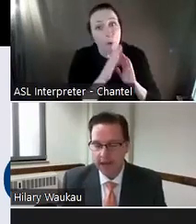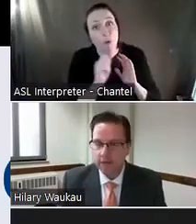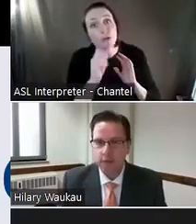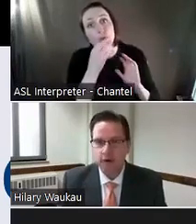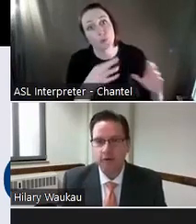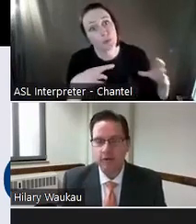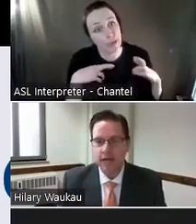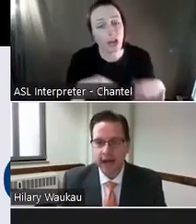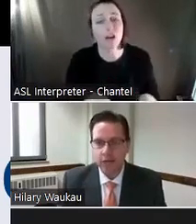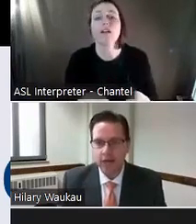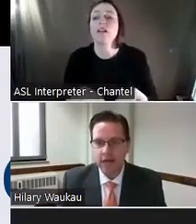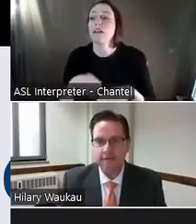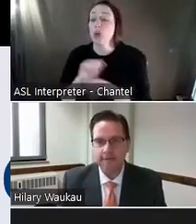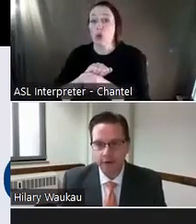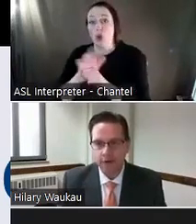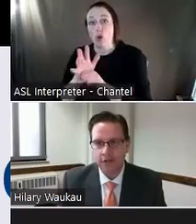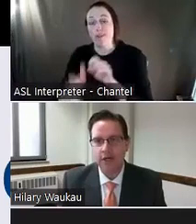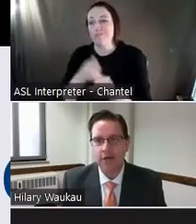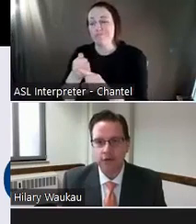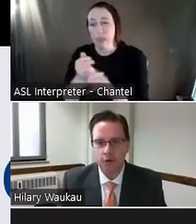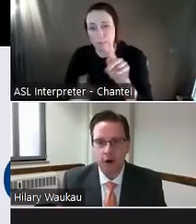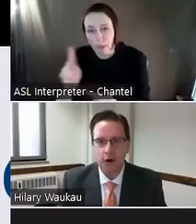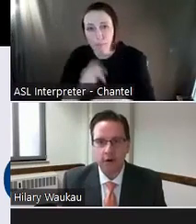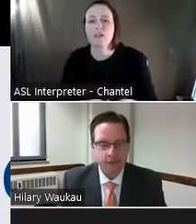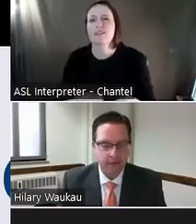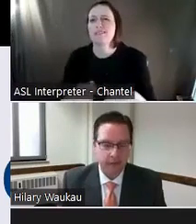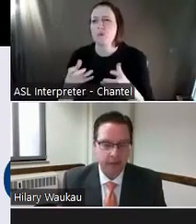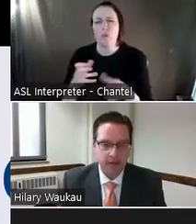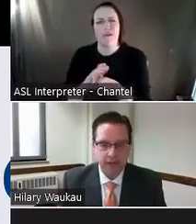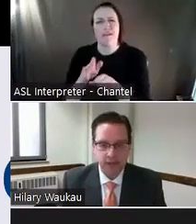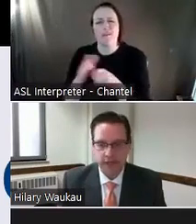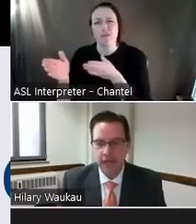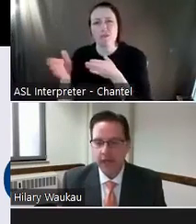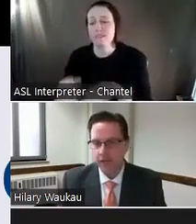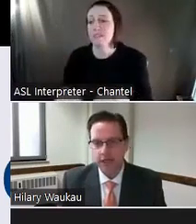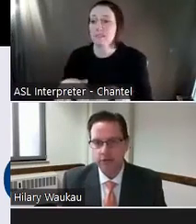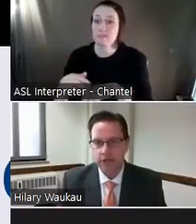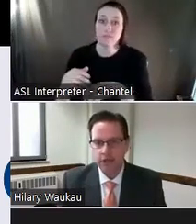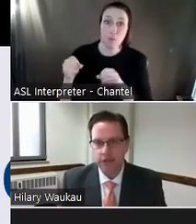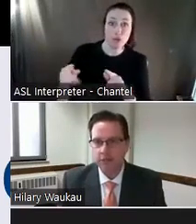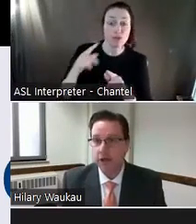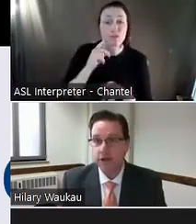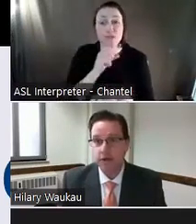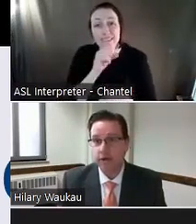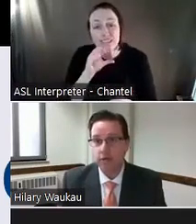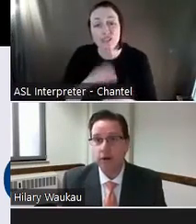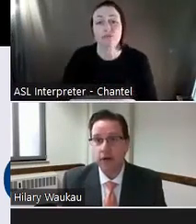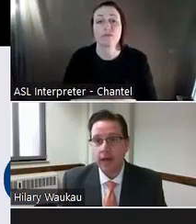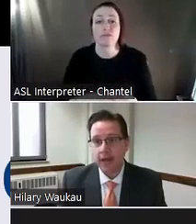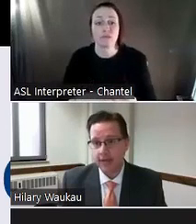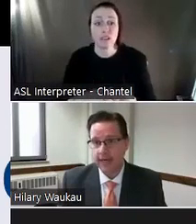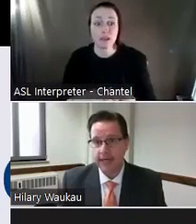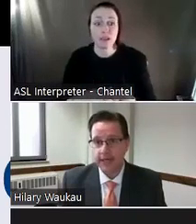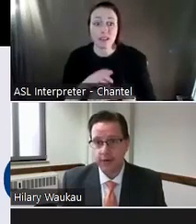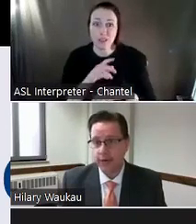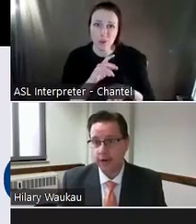an adequate workforce, an adequate net for our seniors, for our disabled populations, because these communities are only going to grow